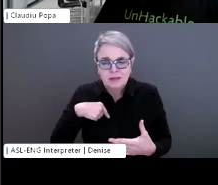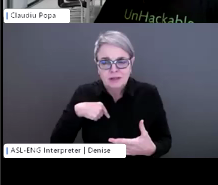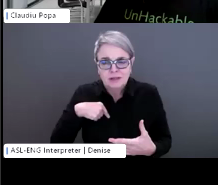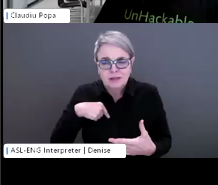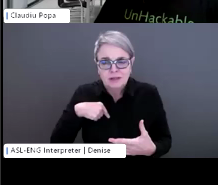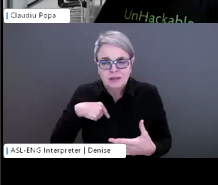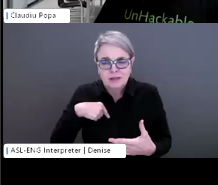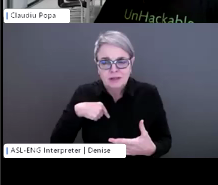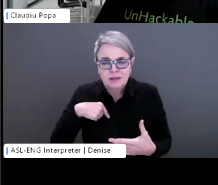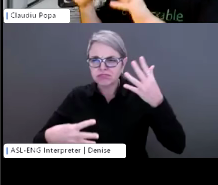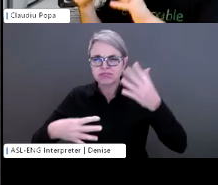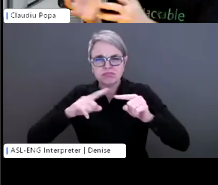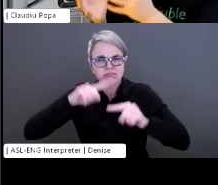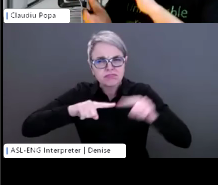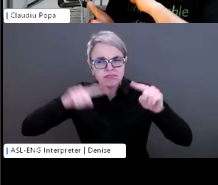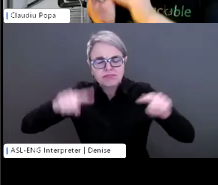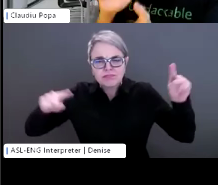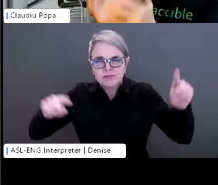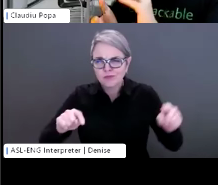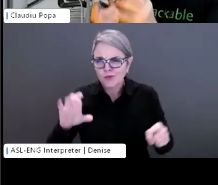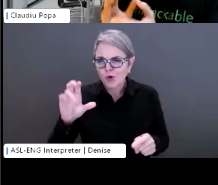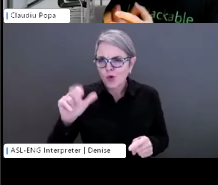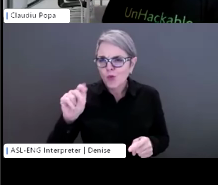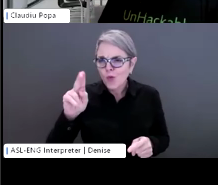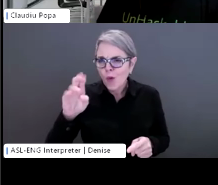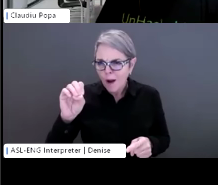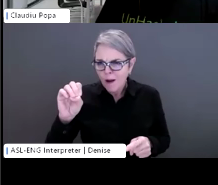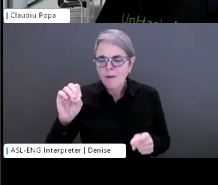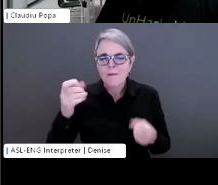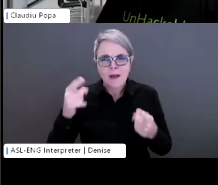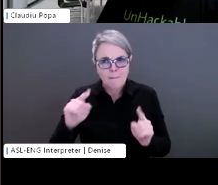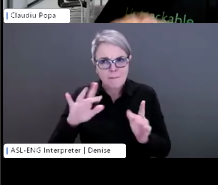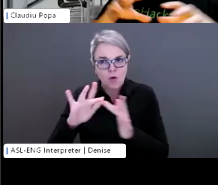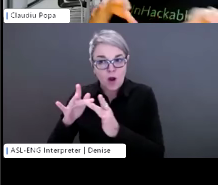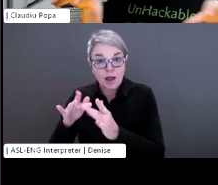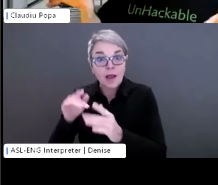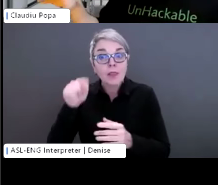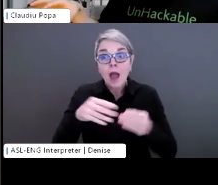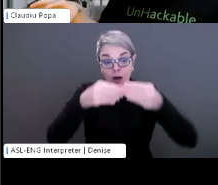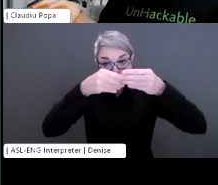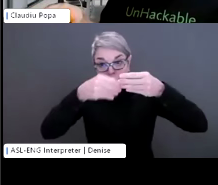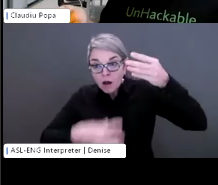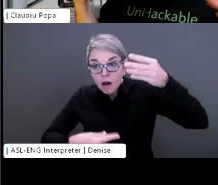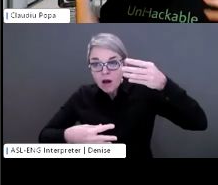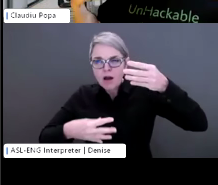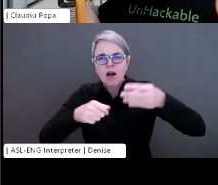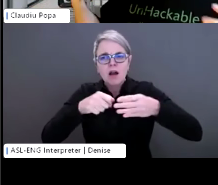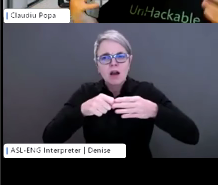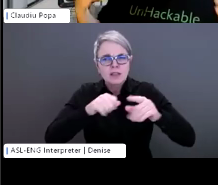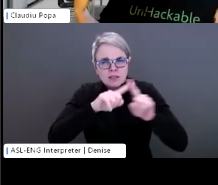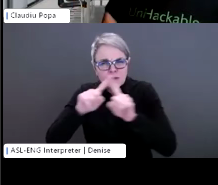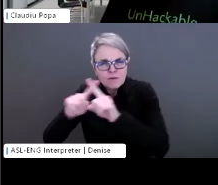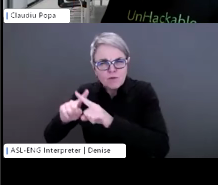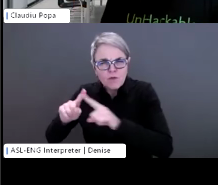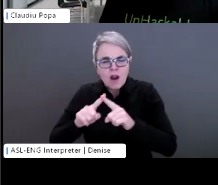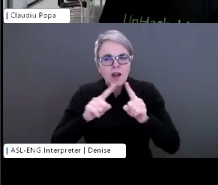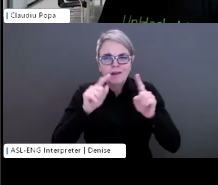be cataloged and classified into different buckets, right? So